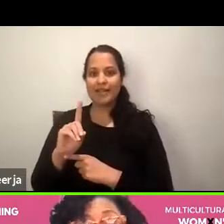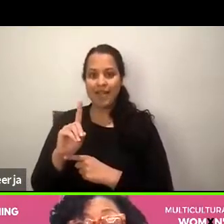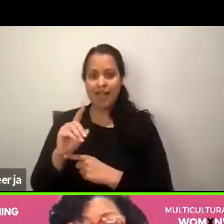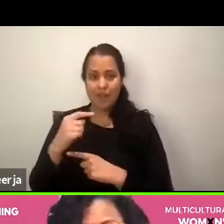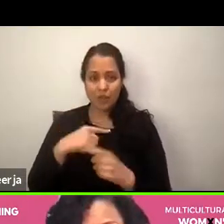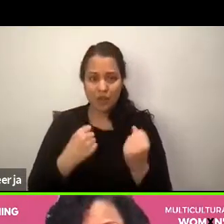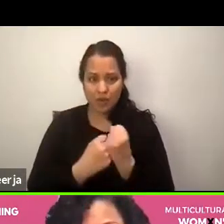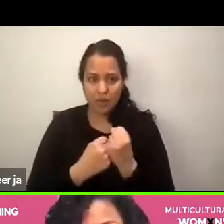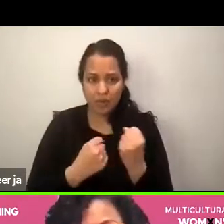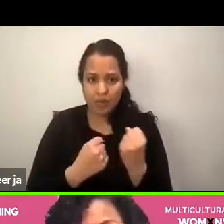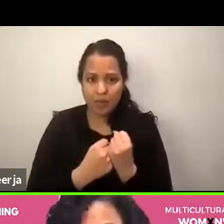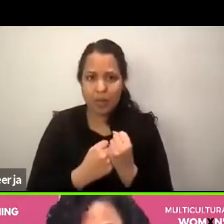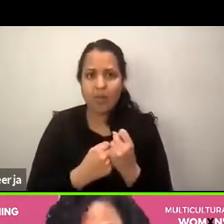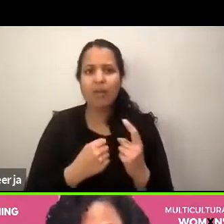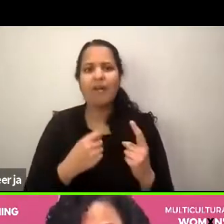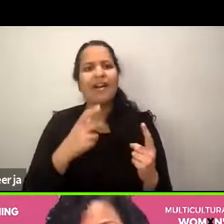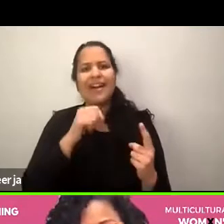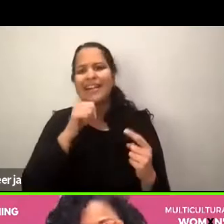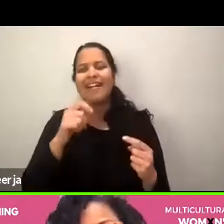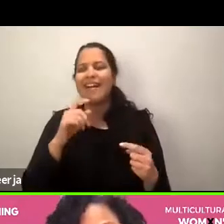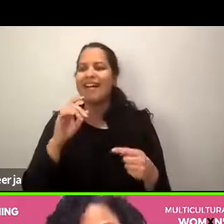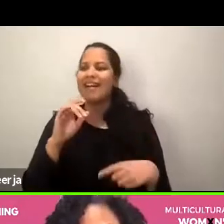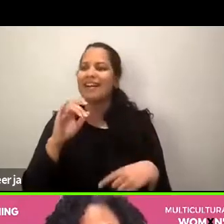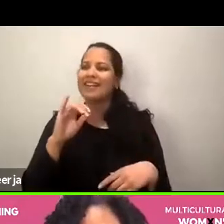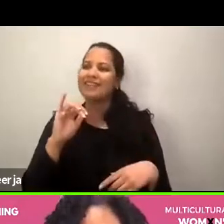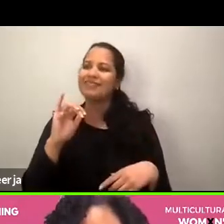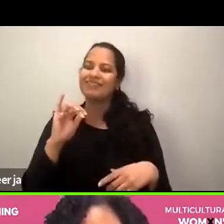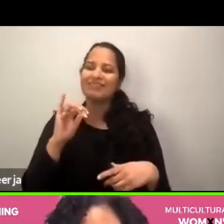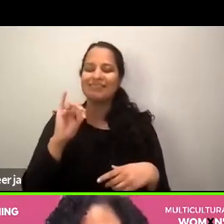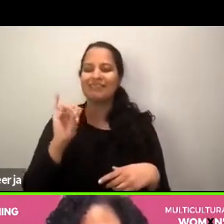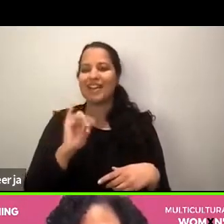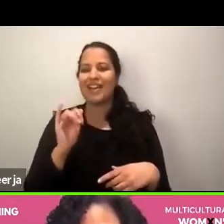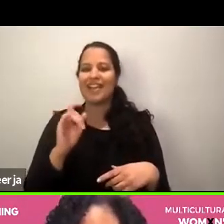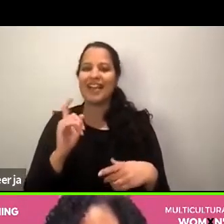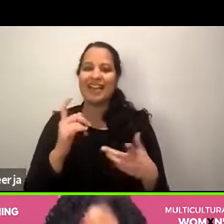a philanthropic perspective. And I think that's really important.